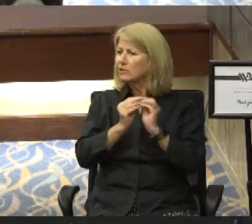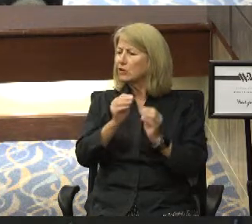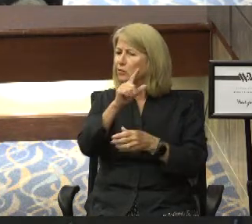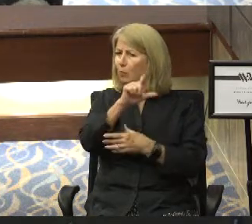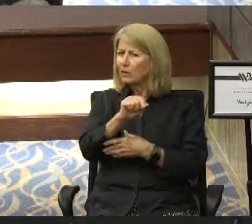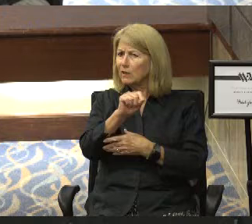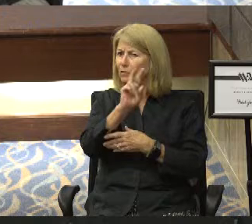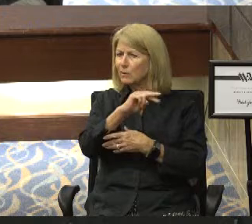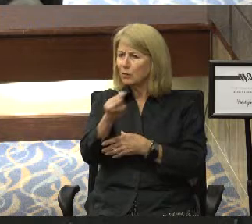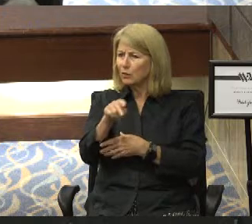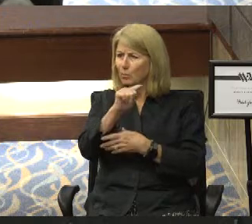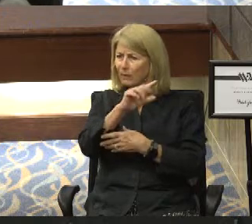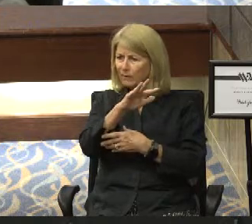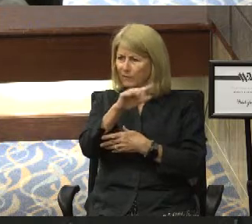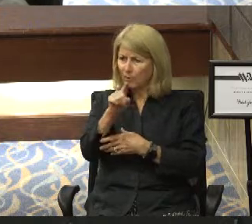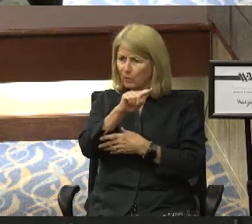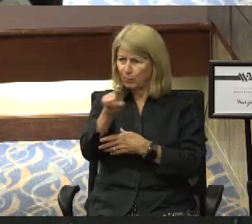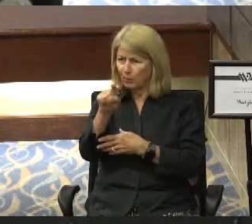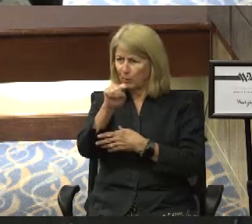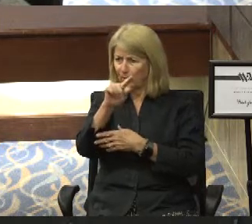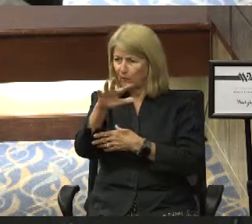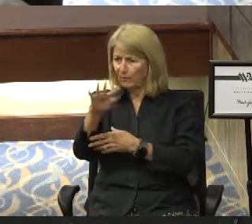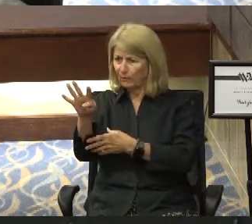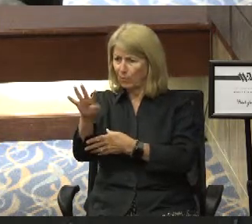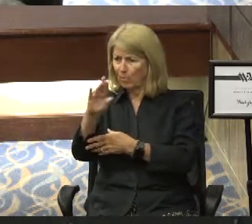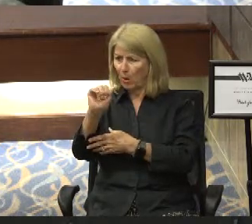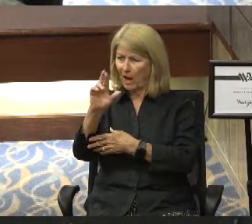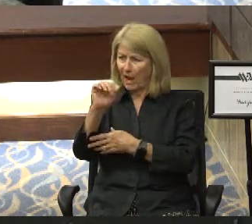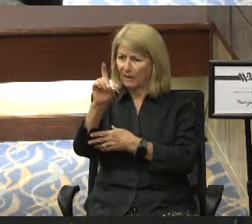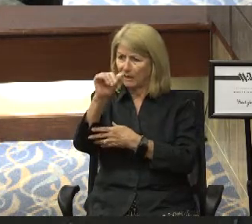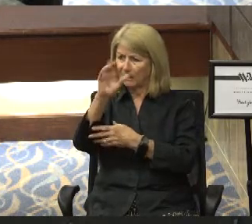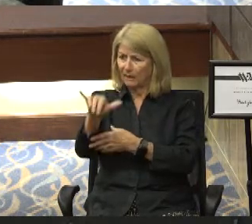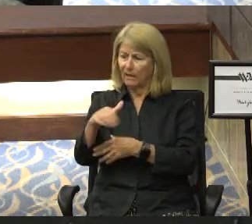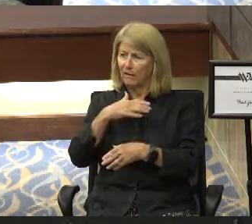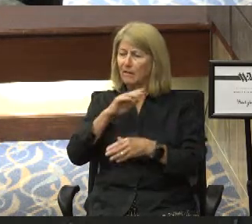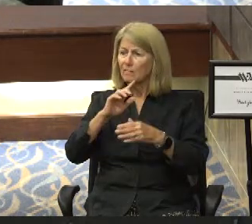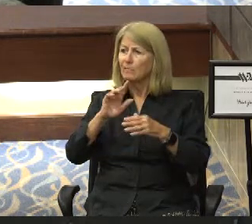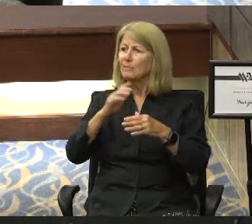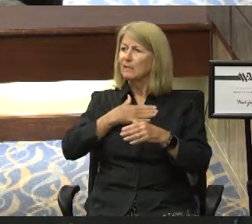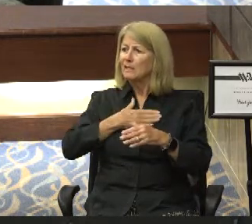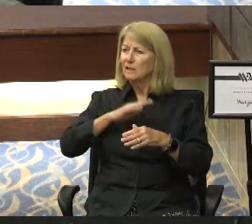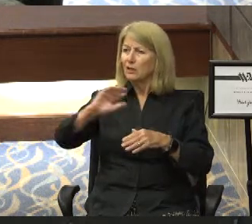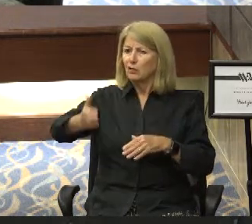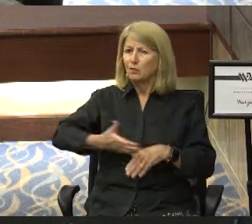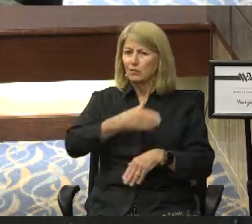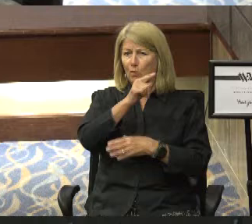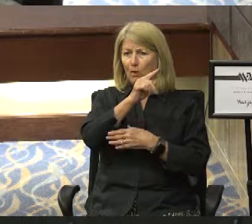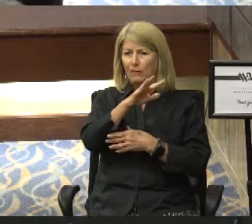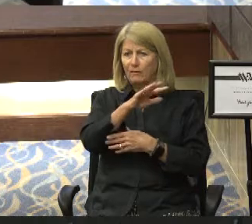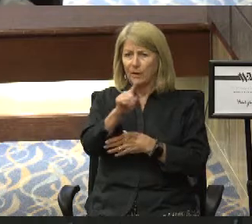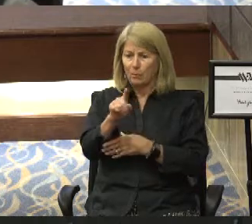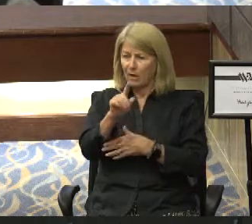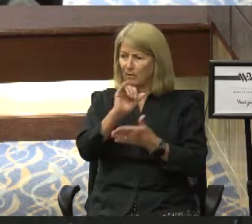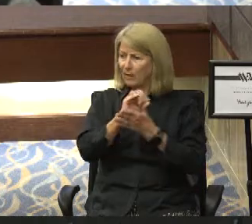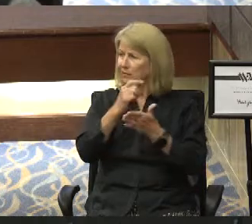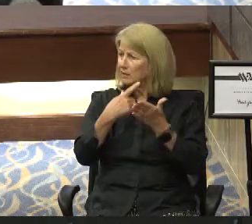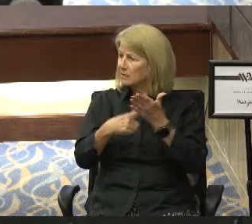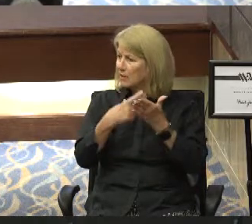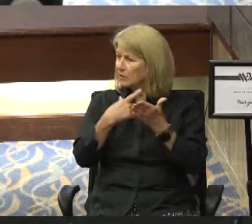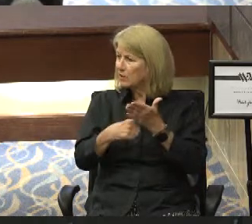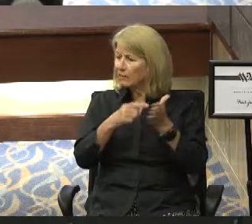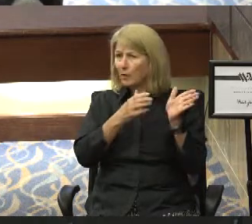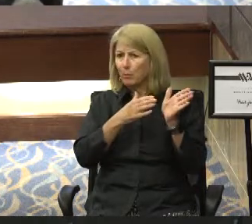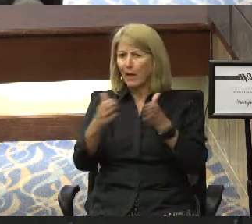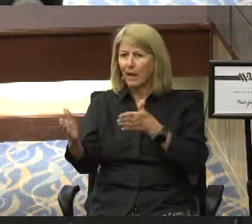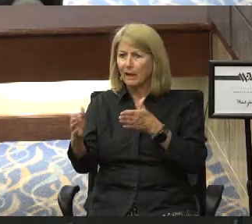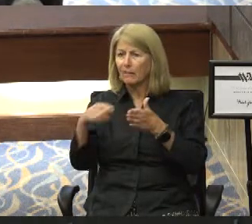2022-151 through 154. Bradley, would you please introduce the first work session? Sure, we're going to start off with 151. That's the discussion of the planning public hearing